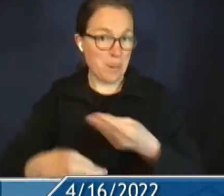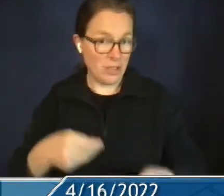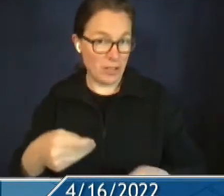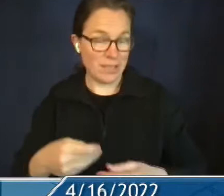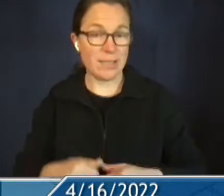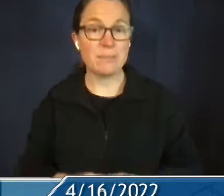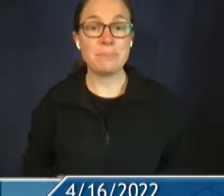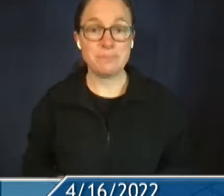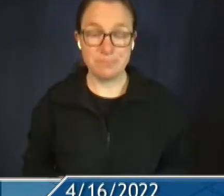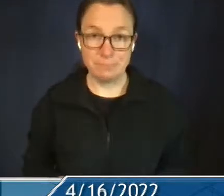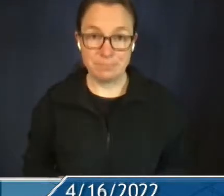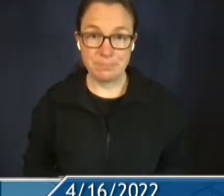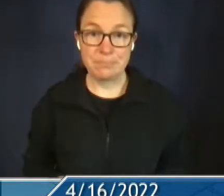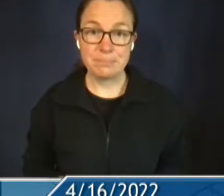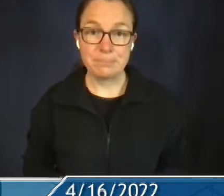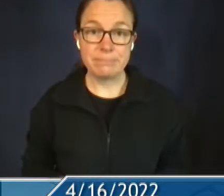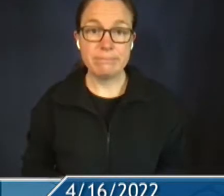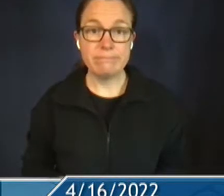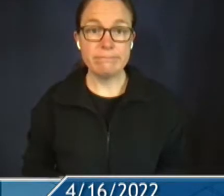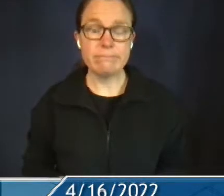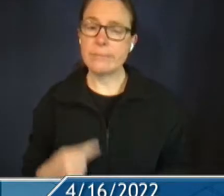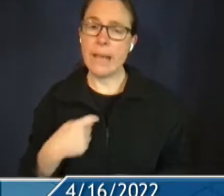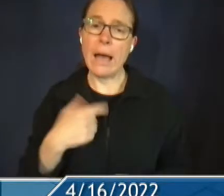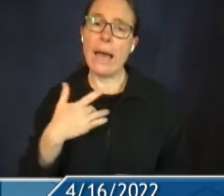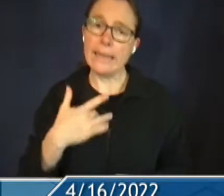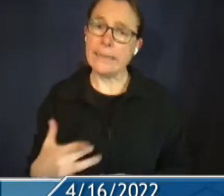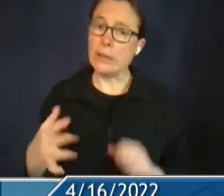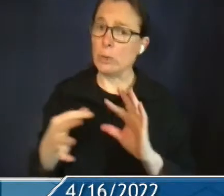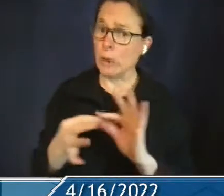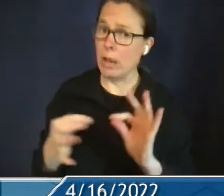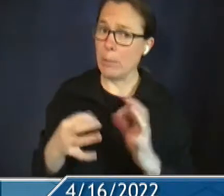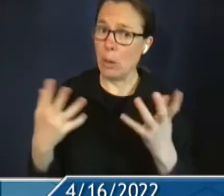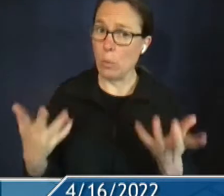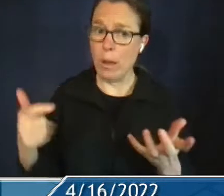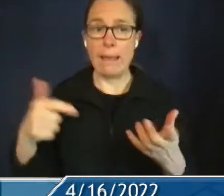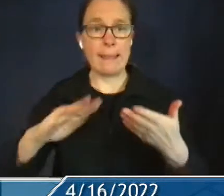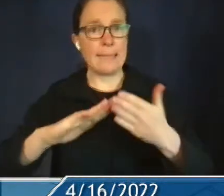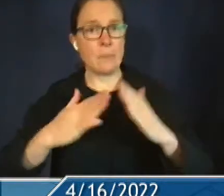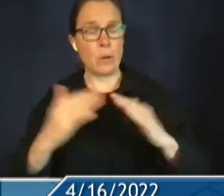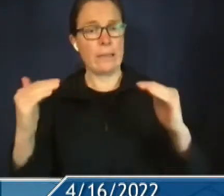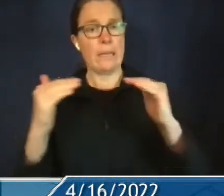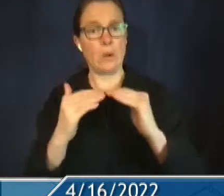will say, as I normally say, the city's budget is a moral document,